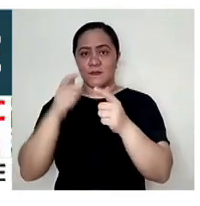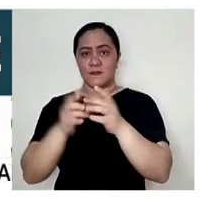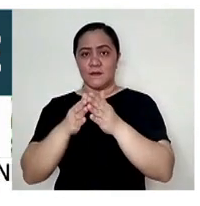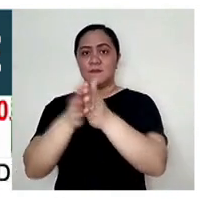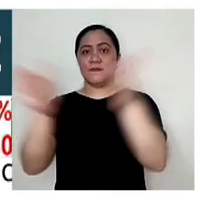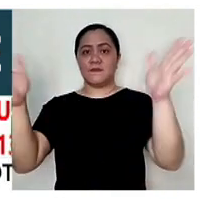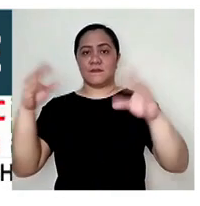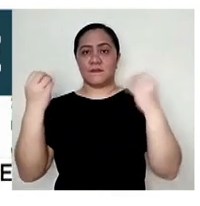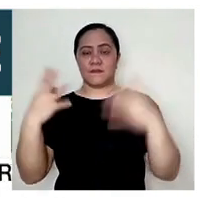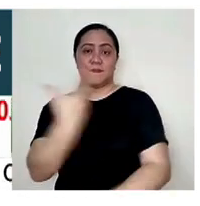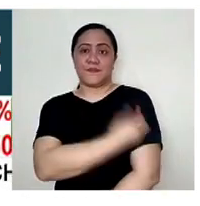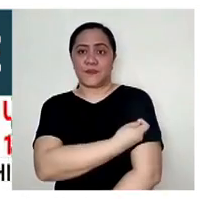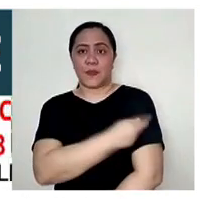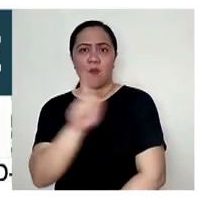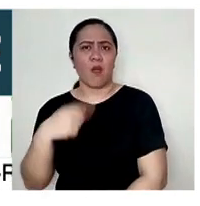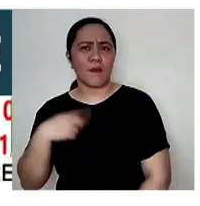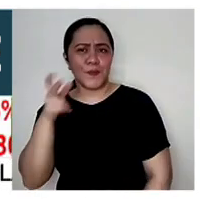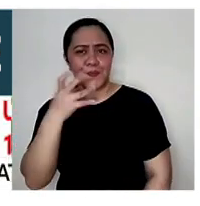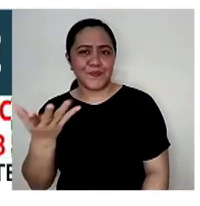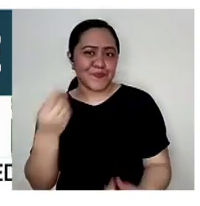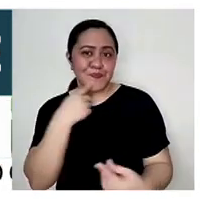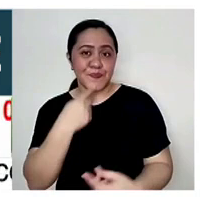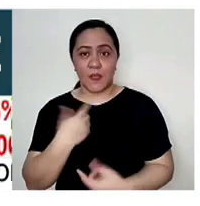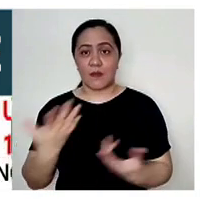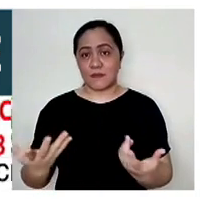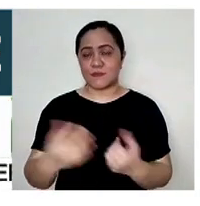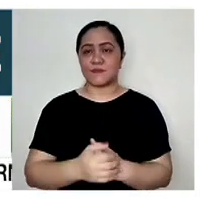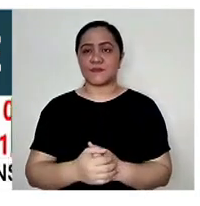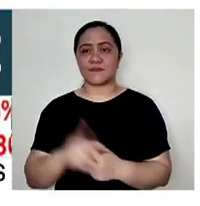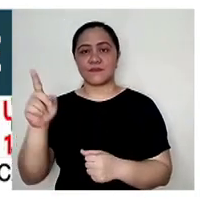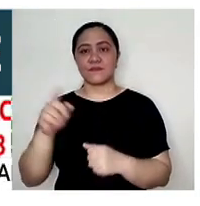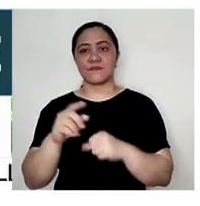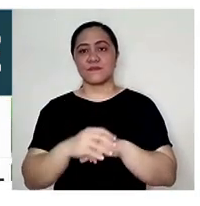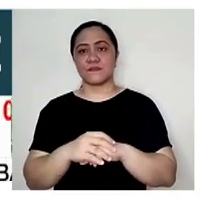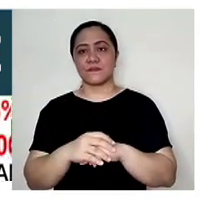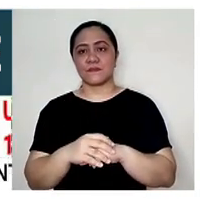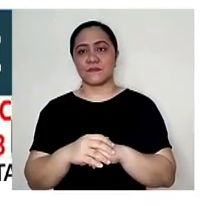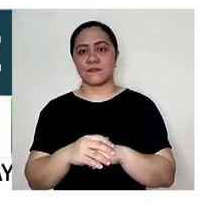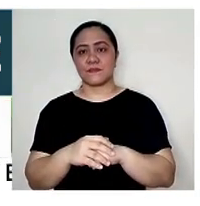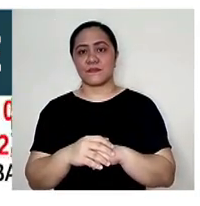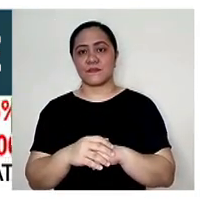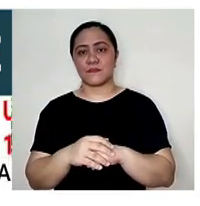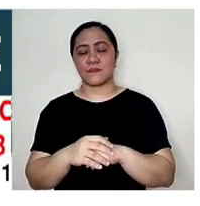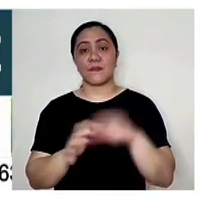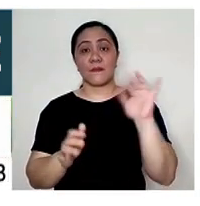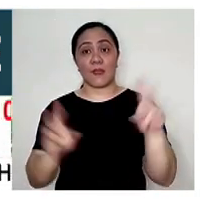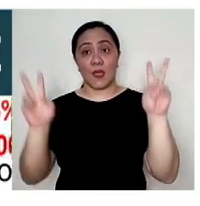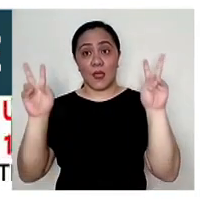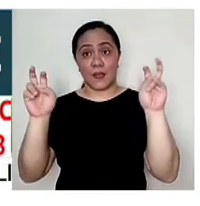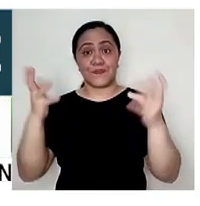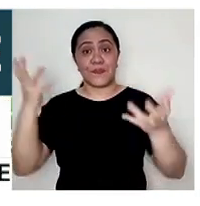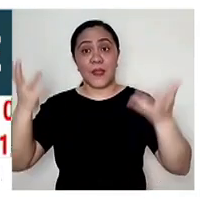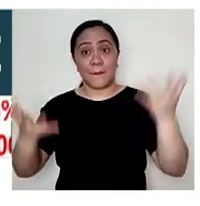get your thoughts on that first, before we proceed with the rest of our conversation. Well, the thing is, maybe we need